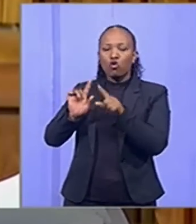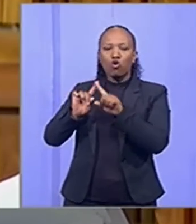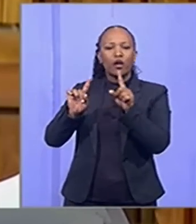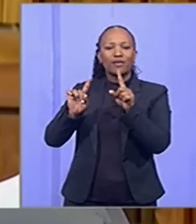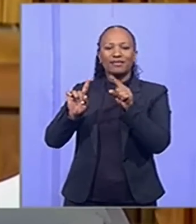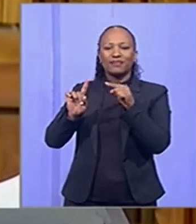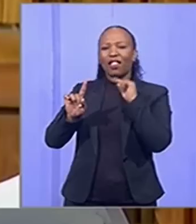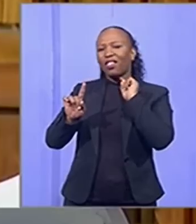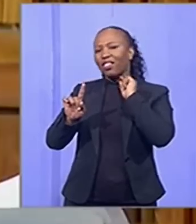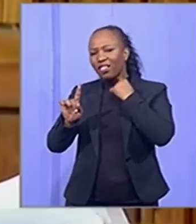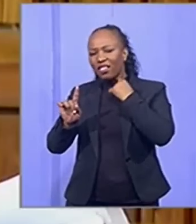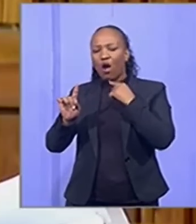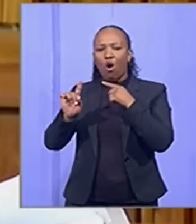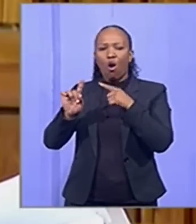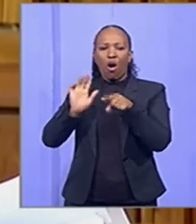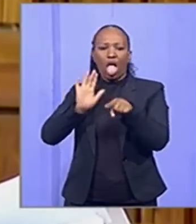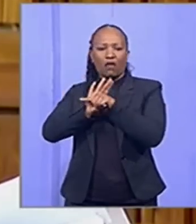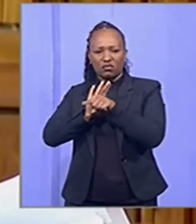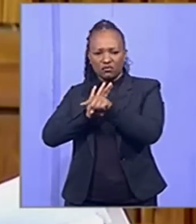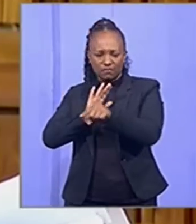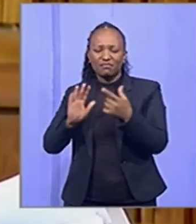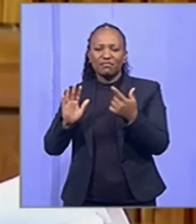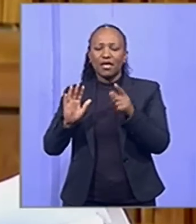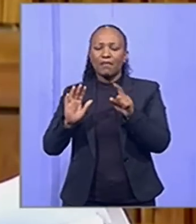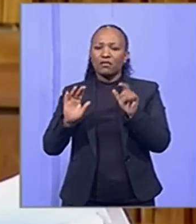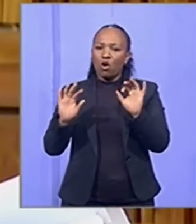and gives it official